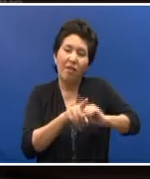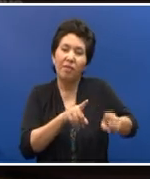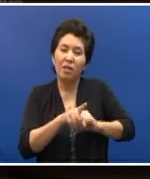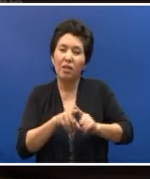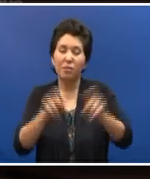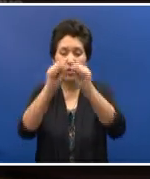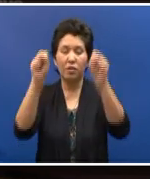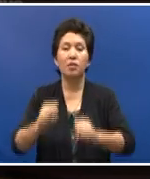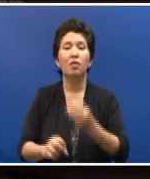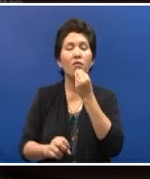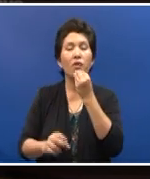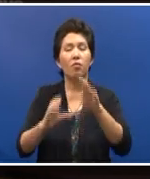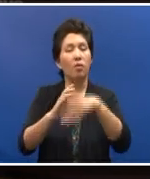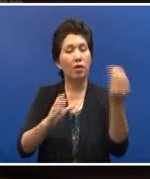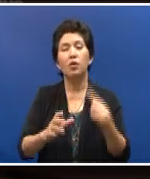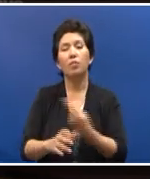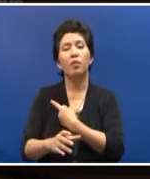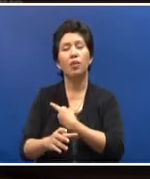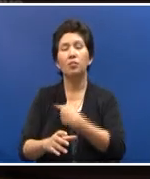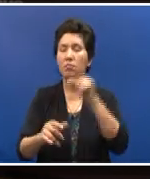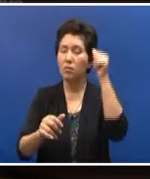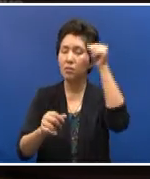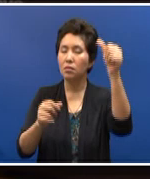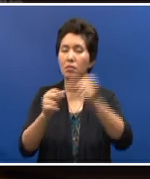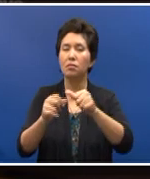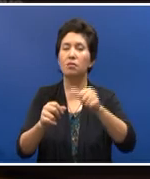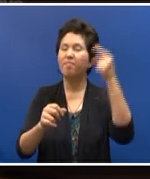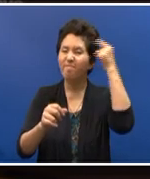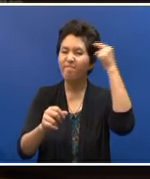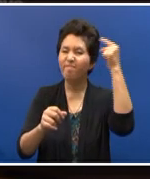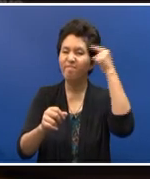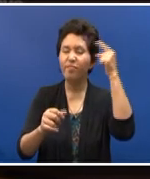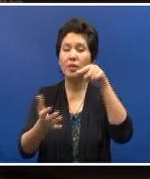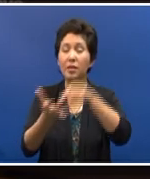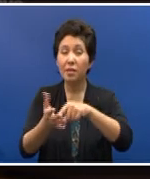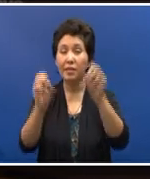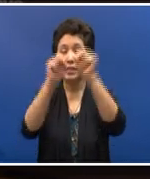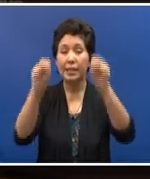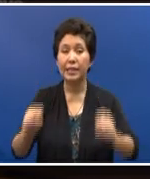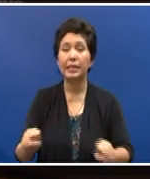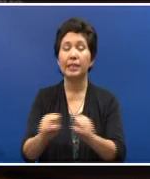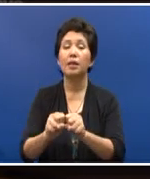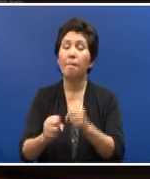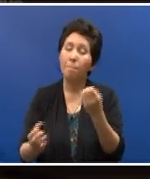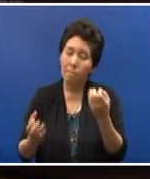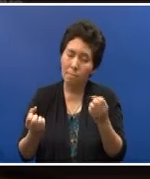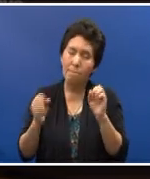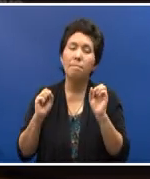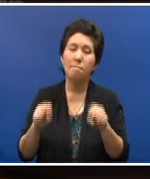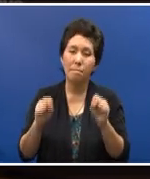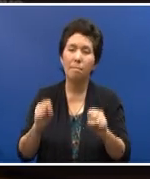of food productions, we must bear in mind that these systems, okay, may have